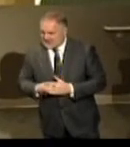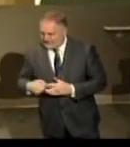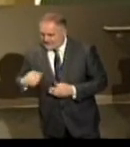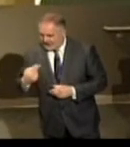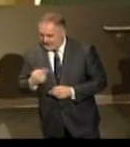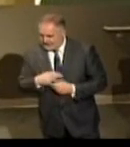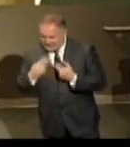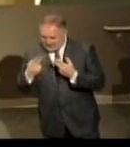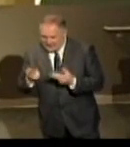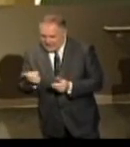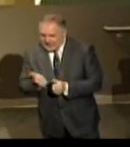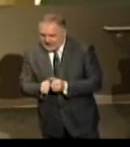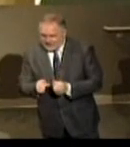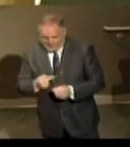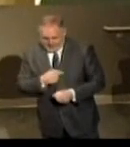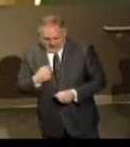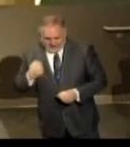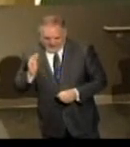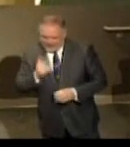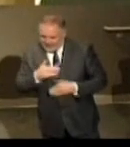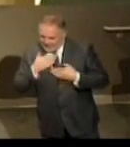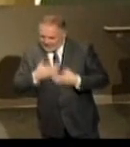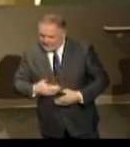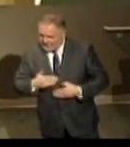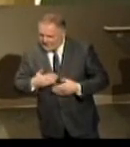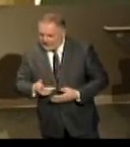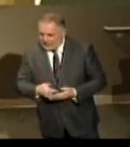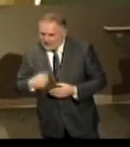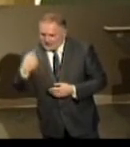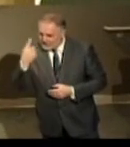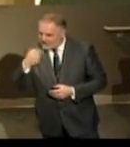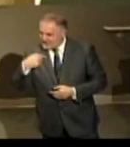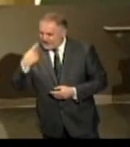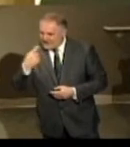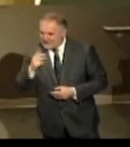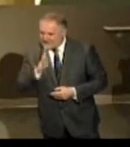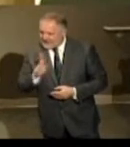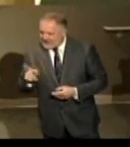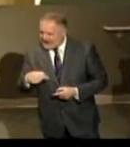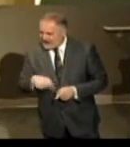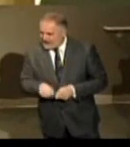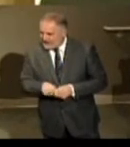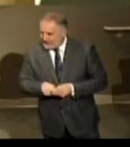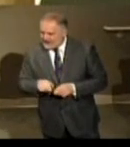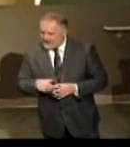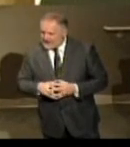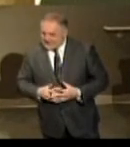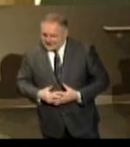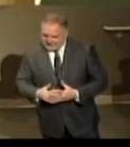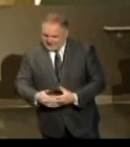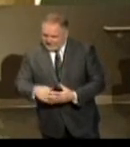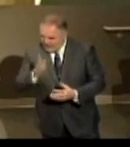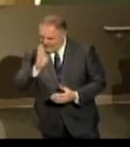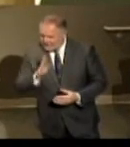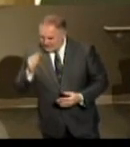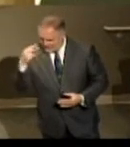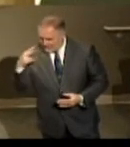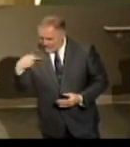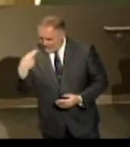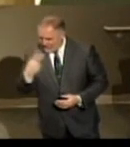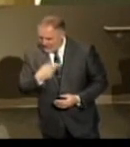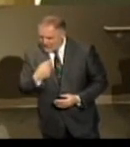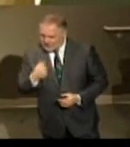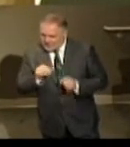saw every member of our body, what we would look like, would be like in the conception God saw us.